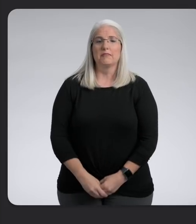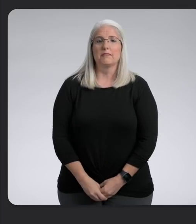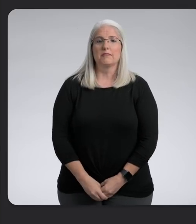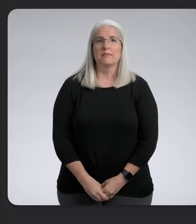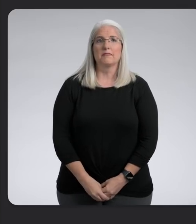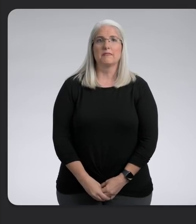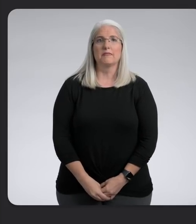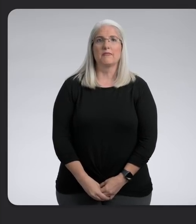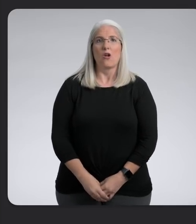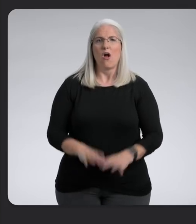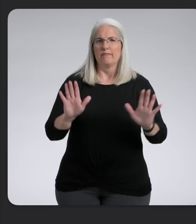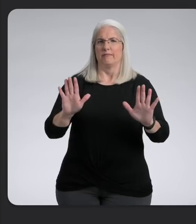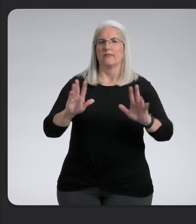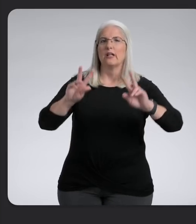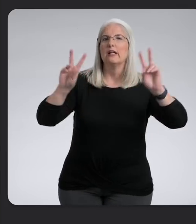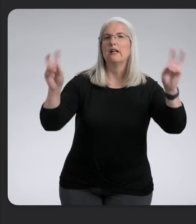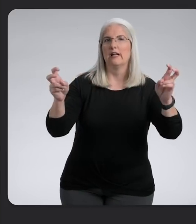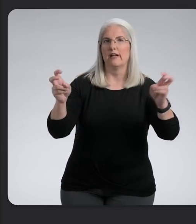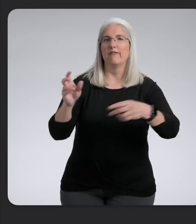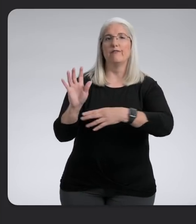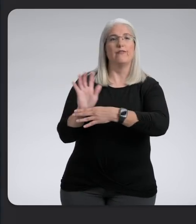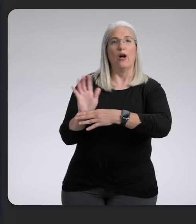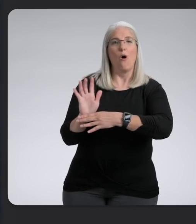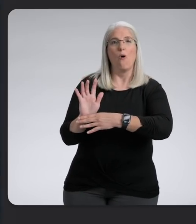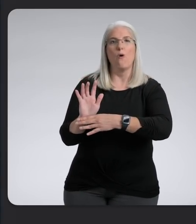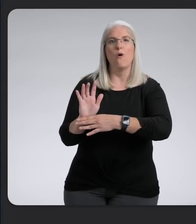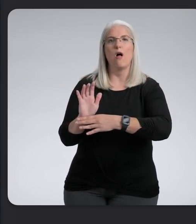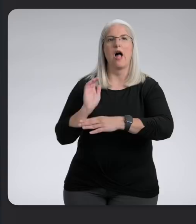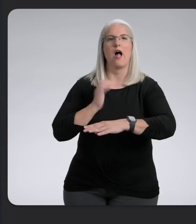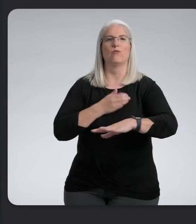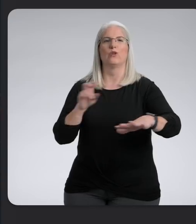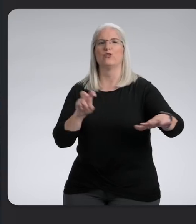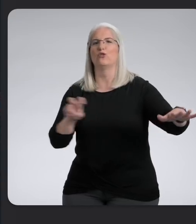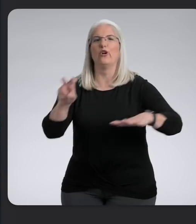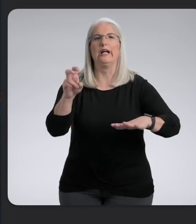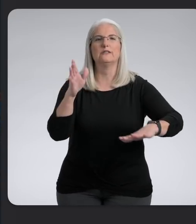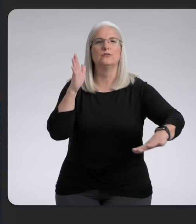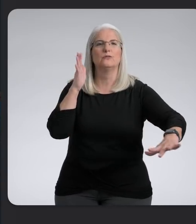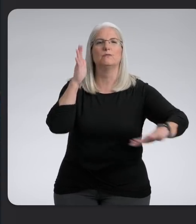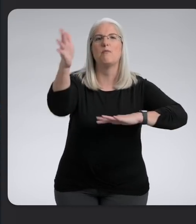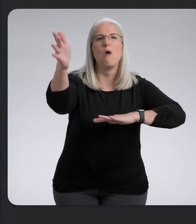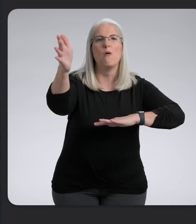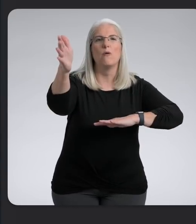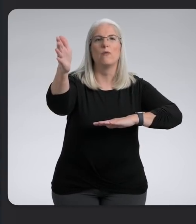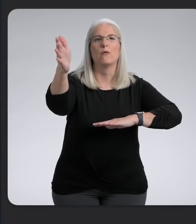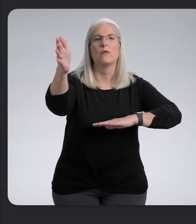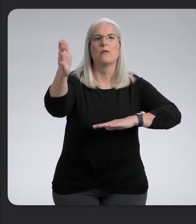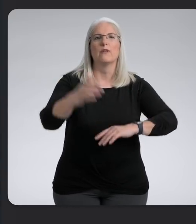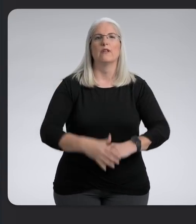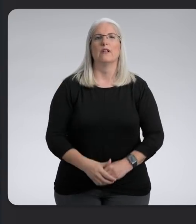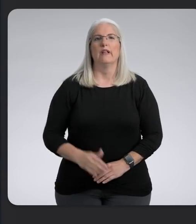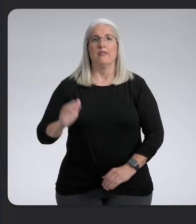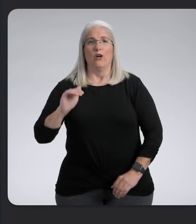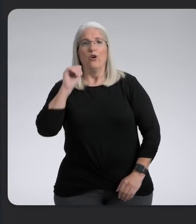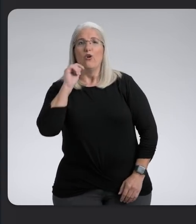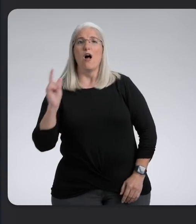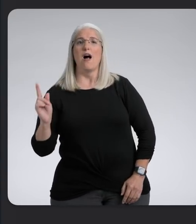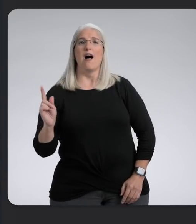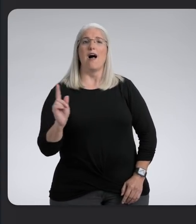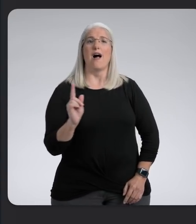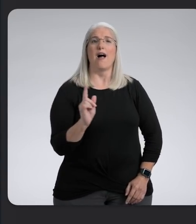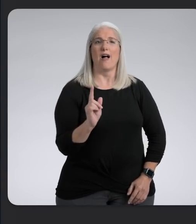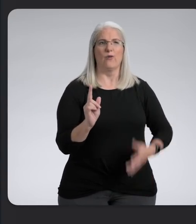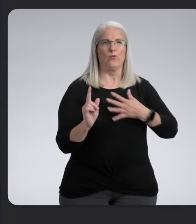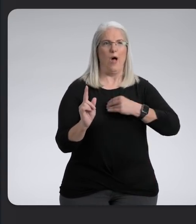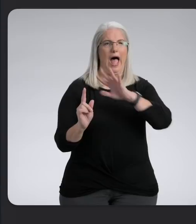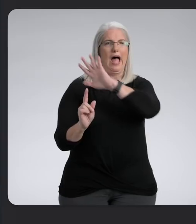Maybe the title of the film should be Our Journey into Tomorrow. I see a little girl in an endless white